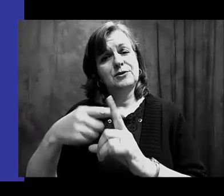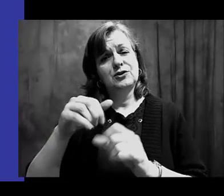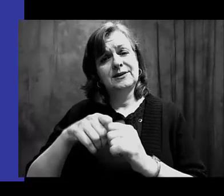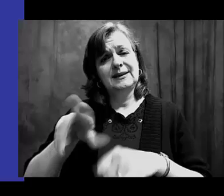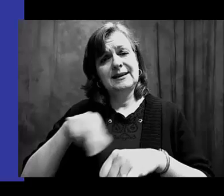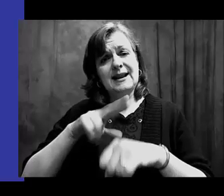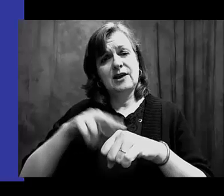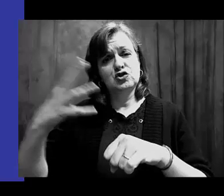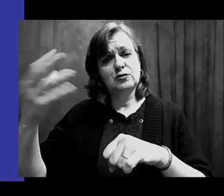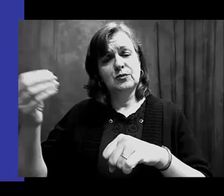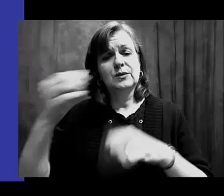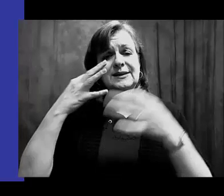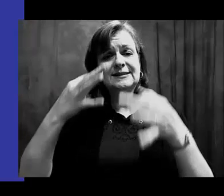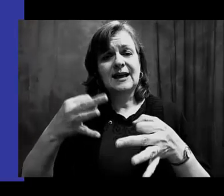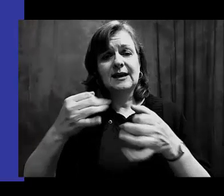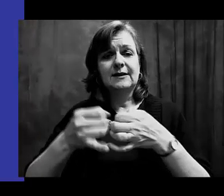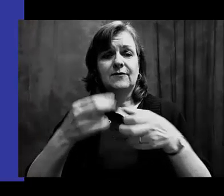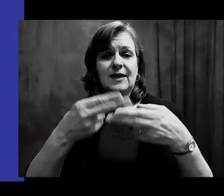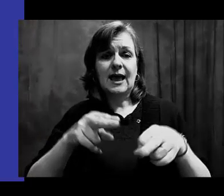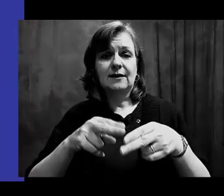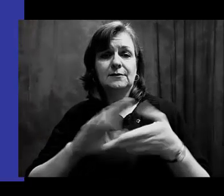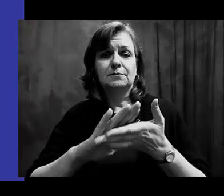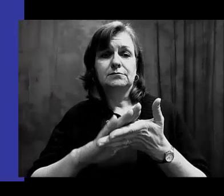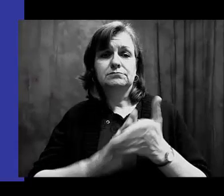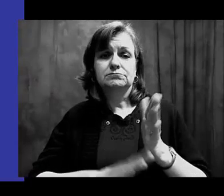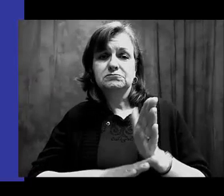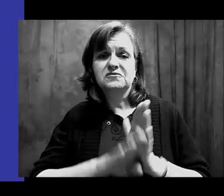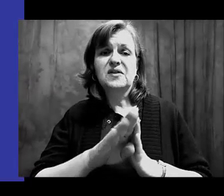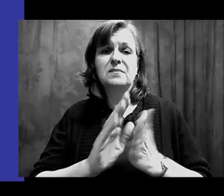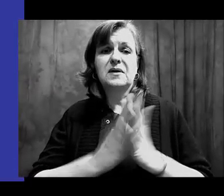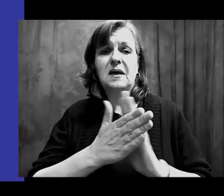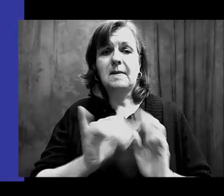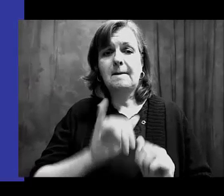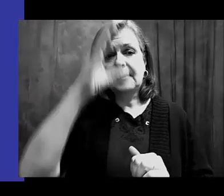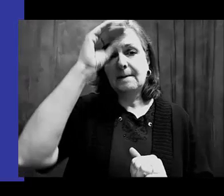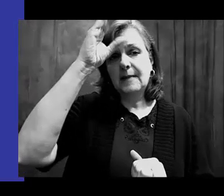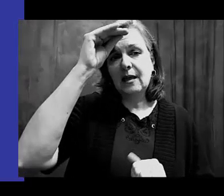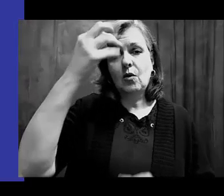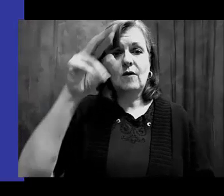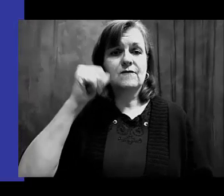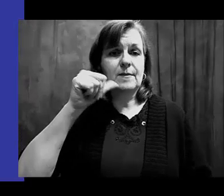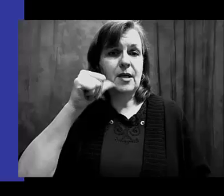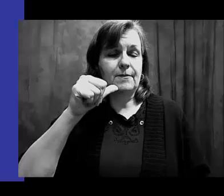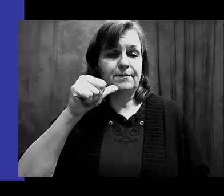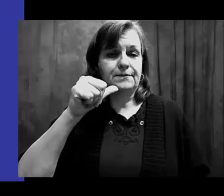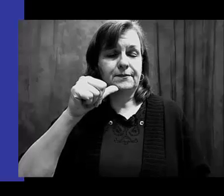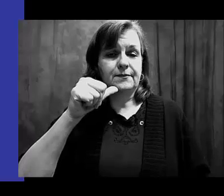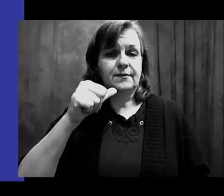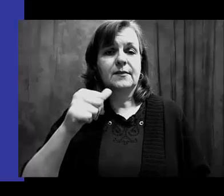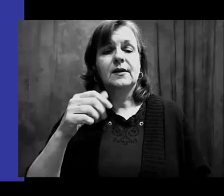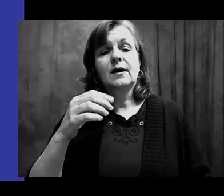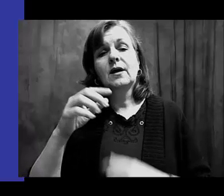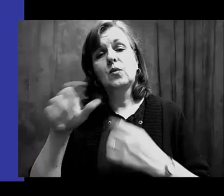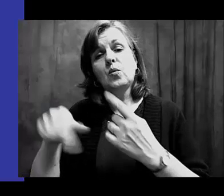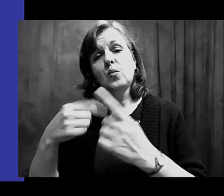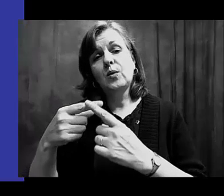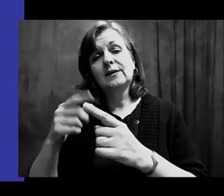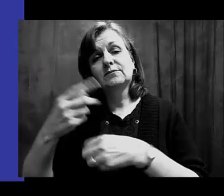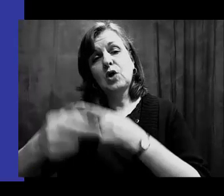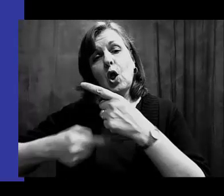not the eggs will be male or female. We're worried about this because as global temperatures increase, we're actually seeing a